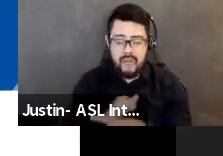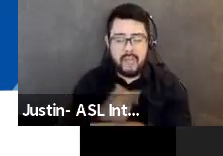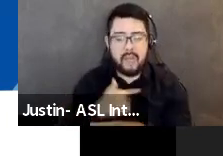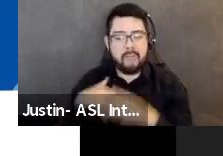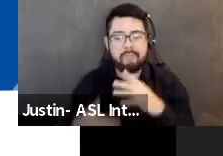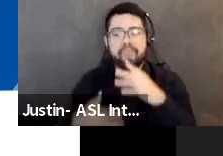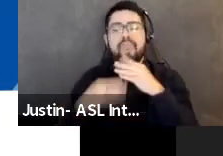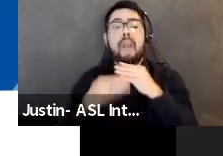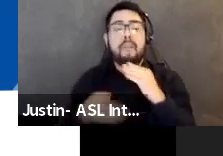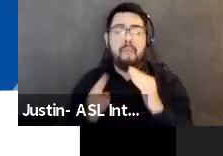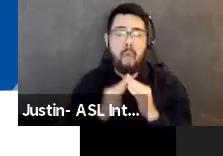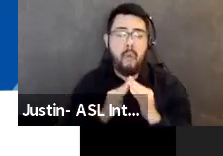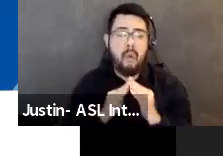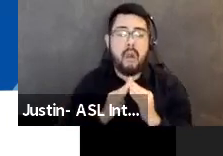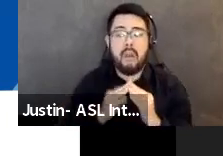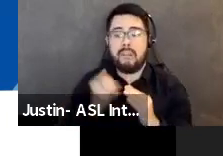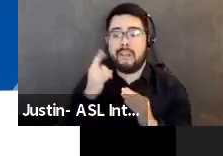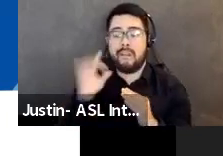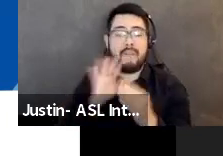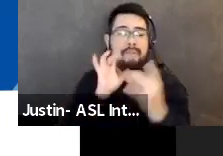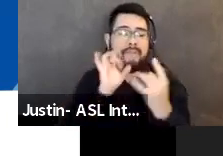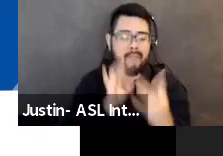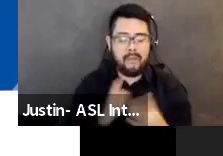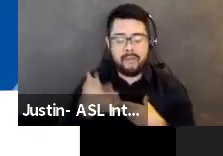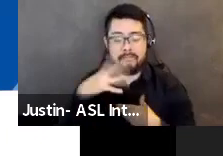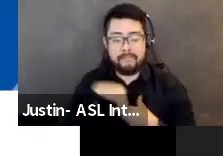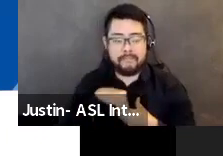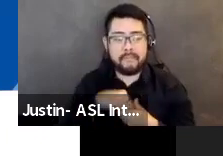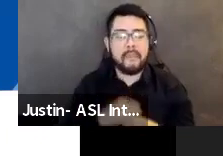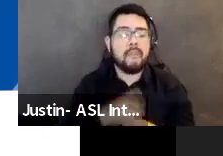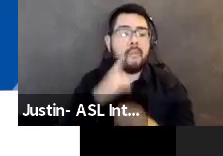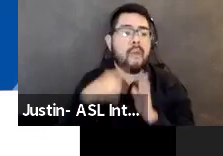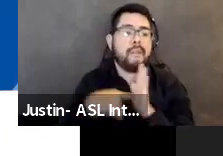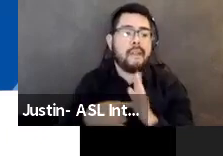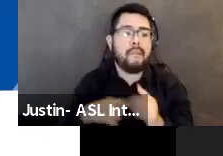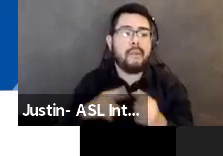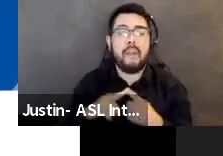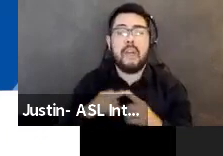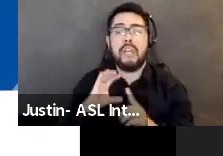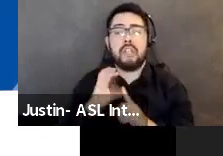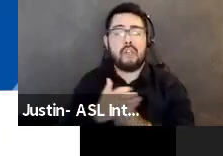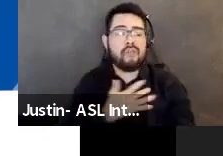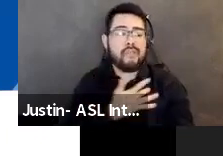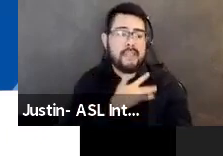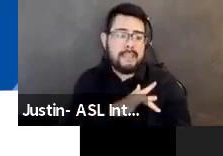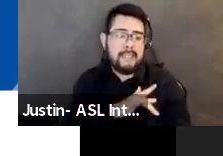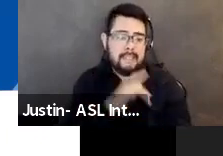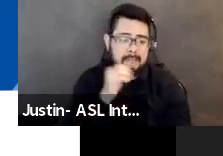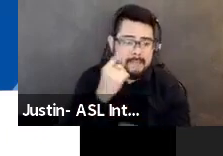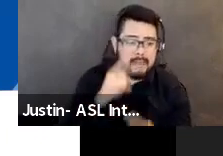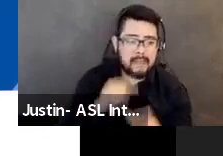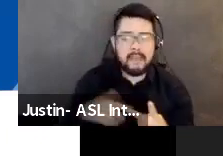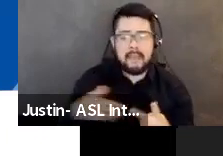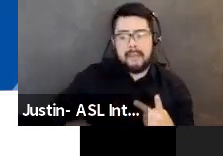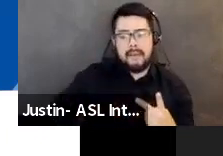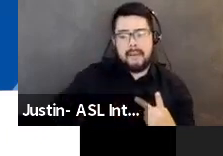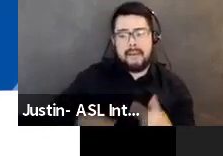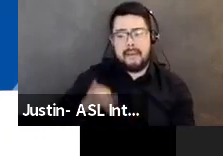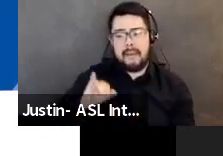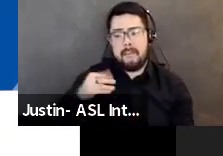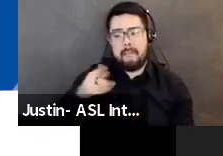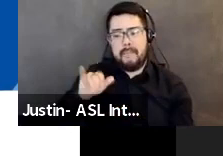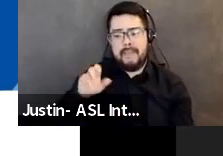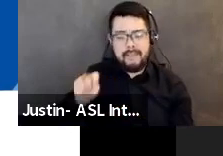training based on feedback that we've heard uh topics such as cultural sensitivity and implicit racial bias